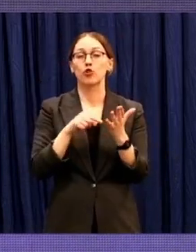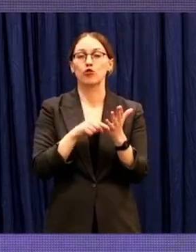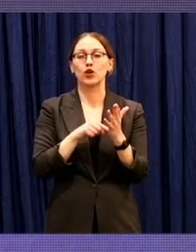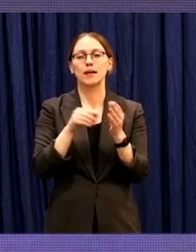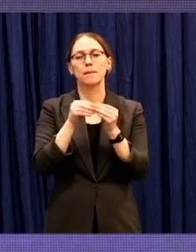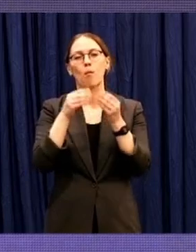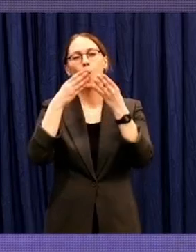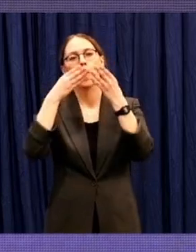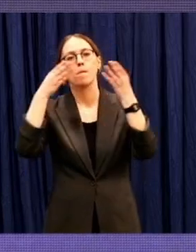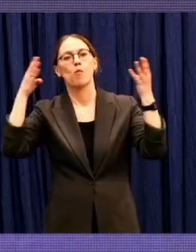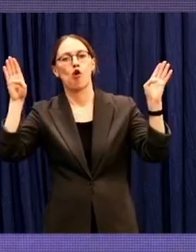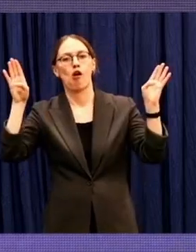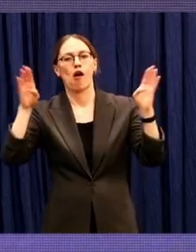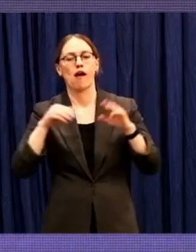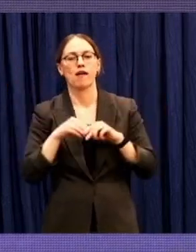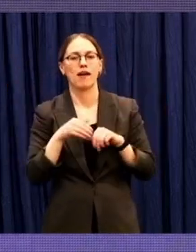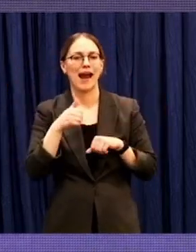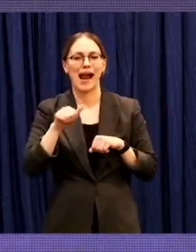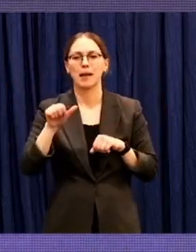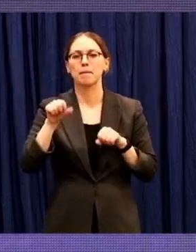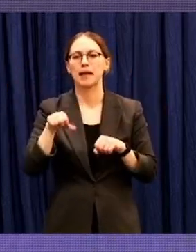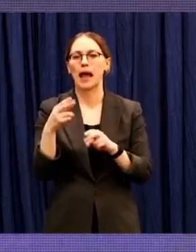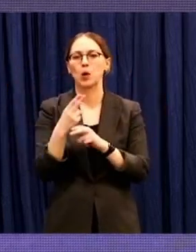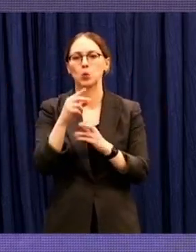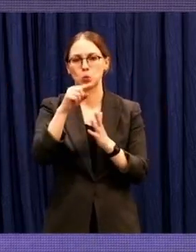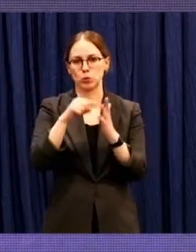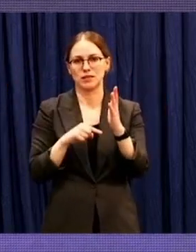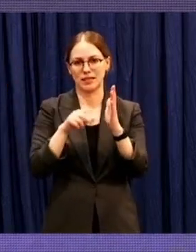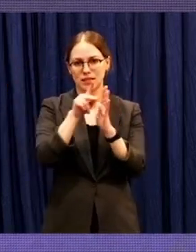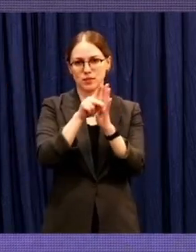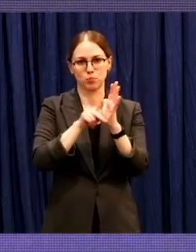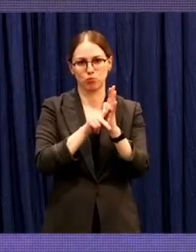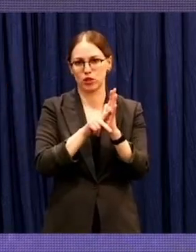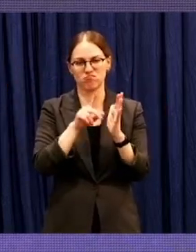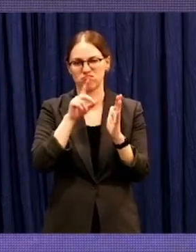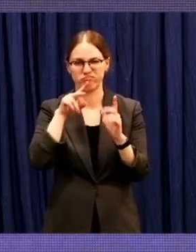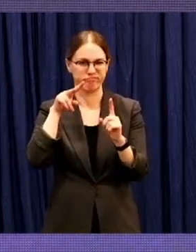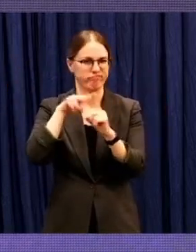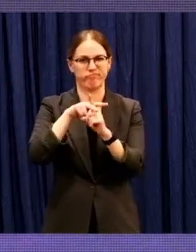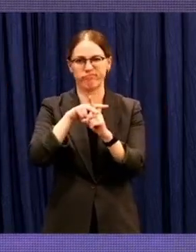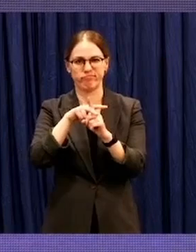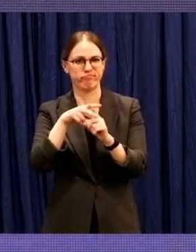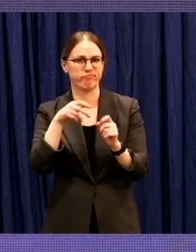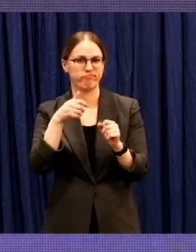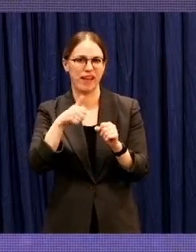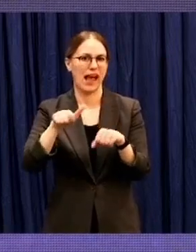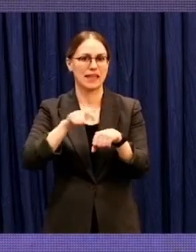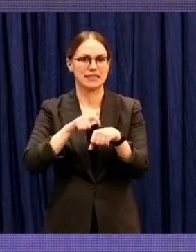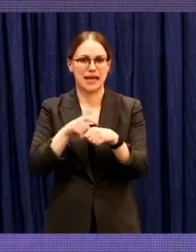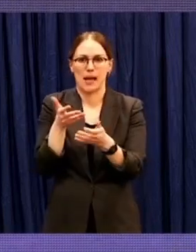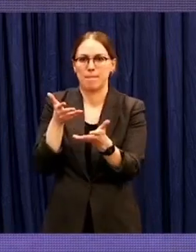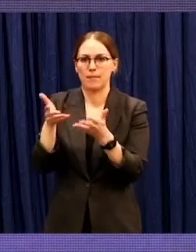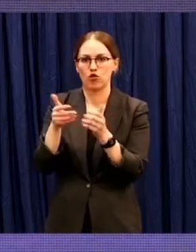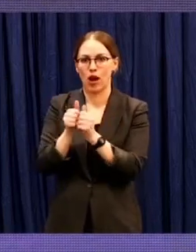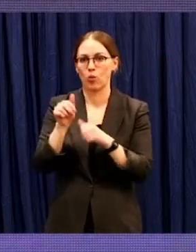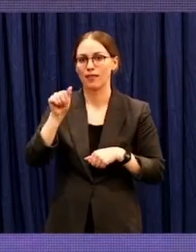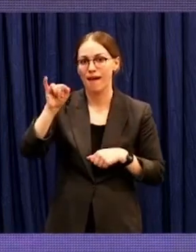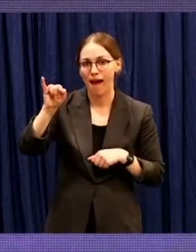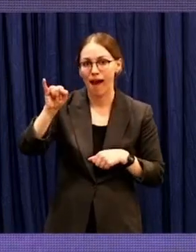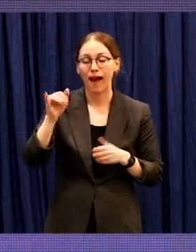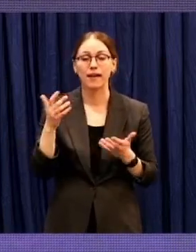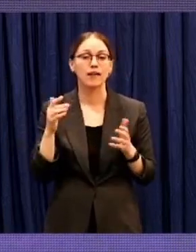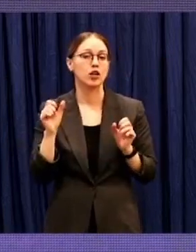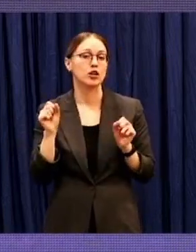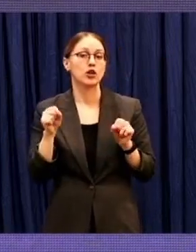that anyone can consider these principles at any intersection where they interact with AI. That could mean